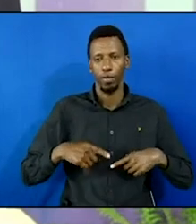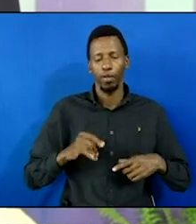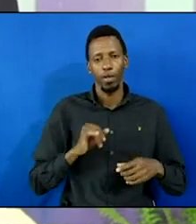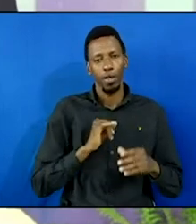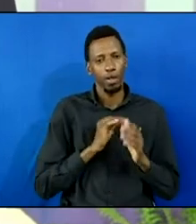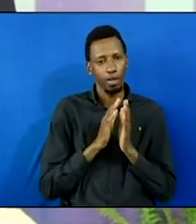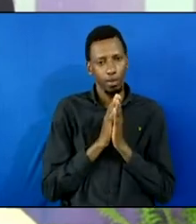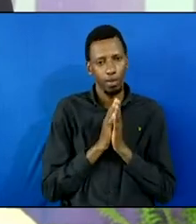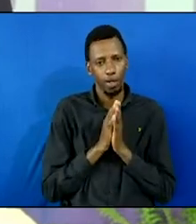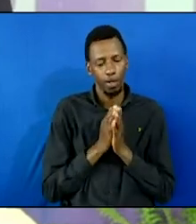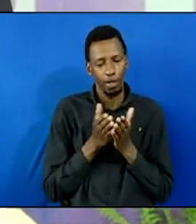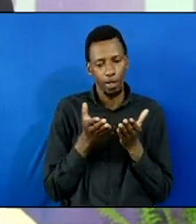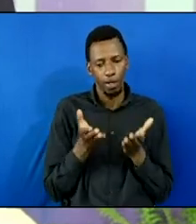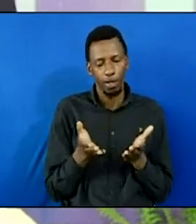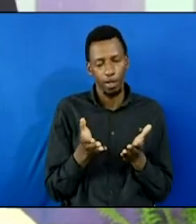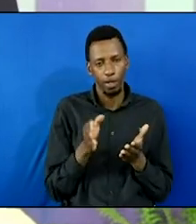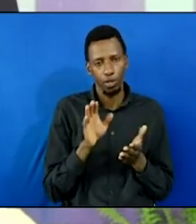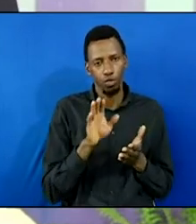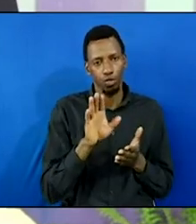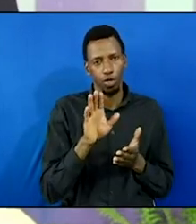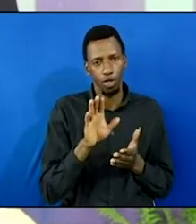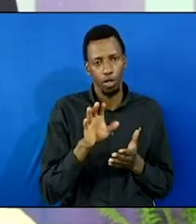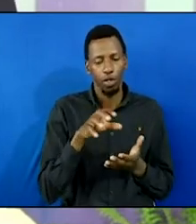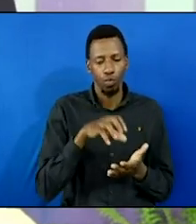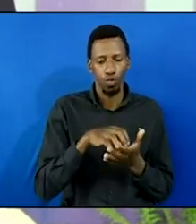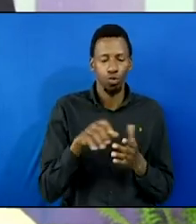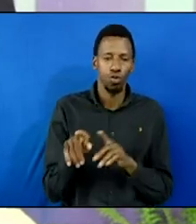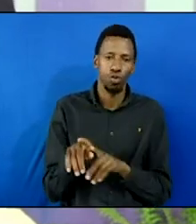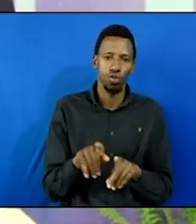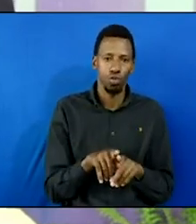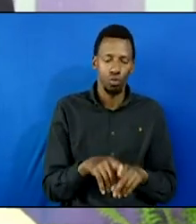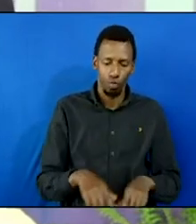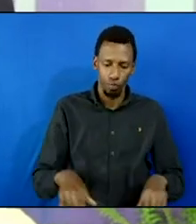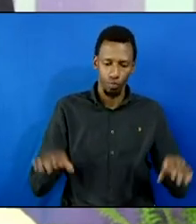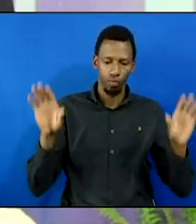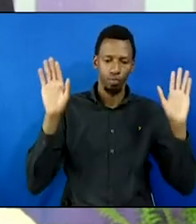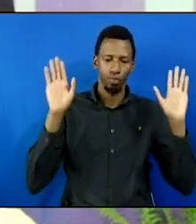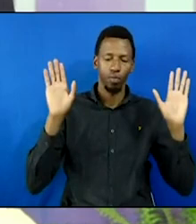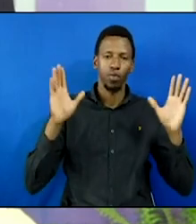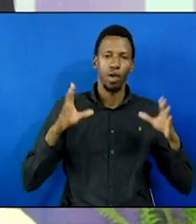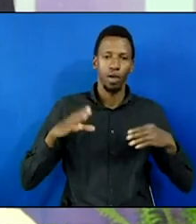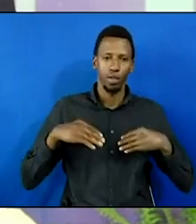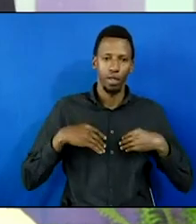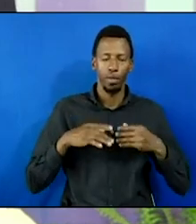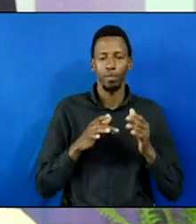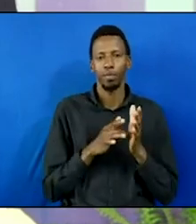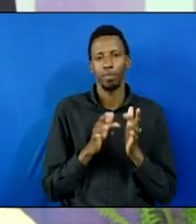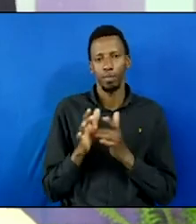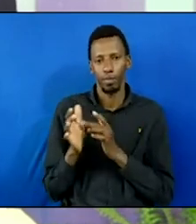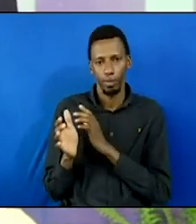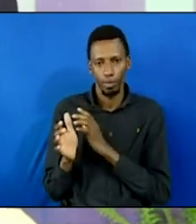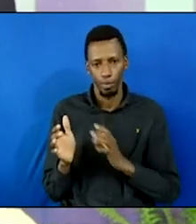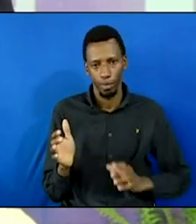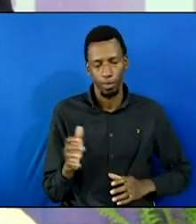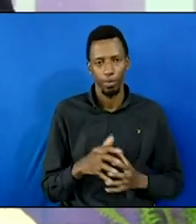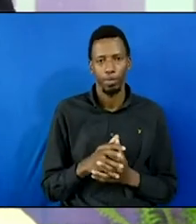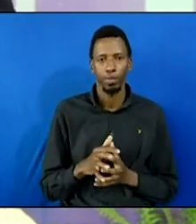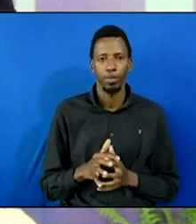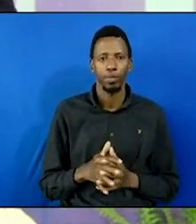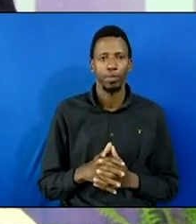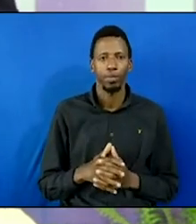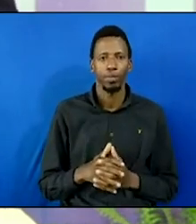I pray that this will be your position too, to surrender to the Lordship of Jesus Christ. And then Jesus, of